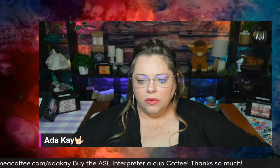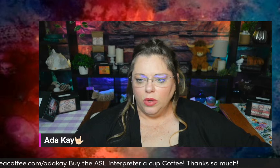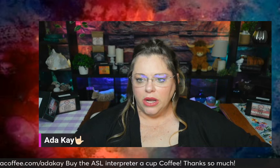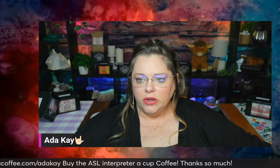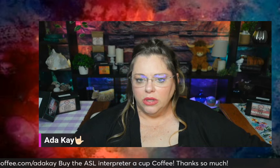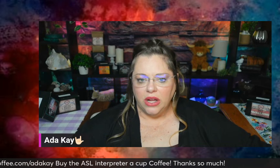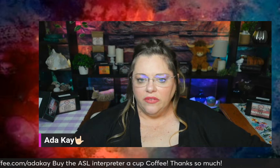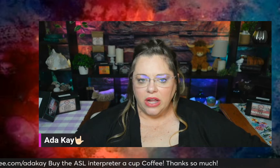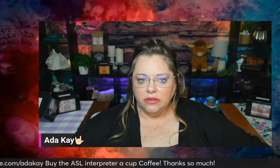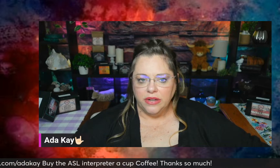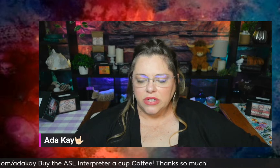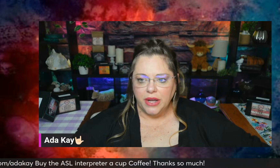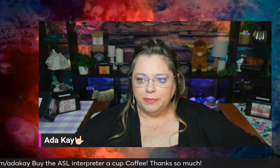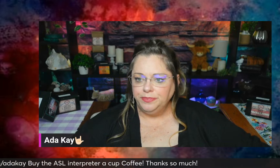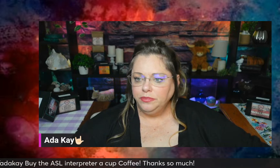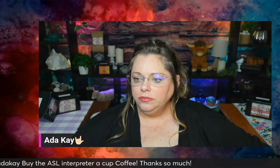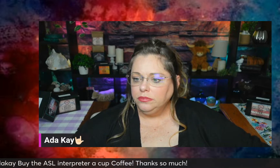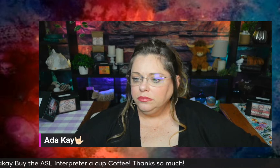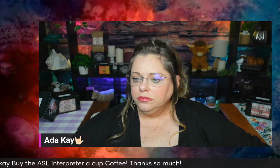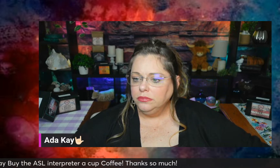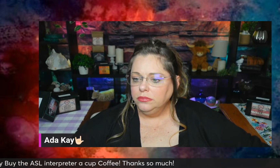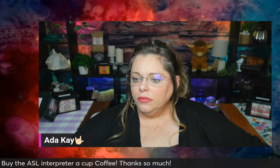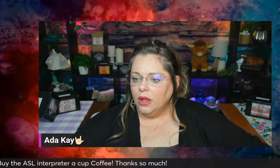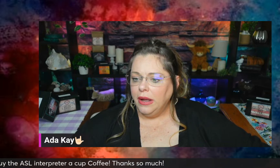because when I go live, I don't have time.